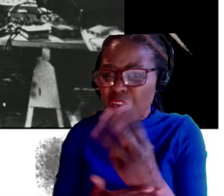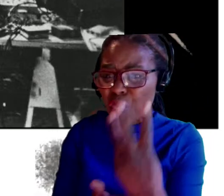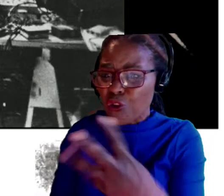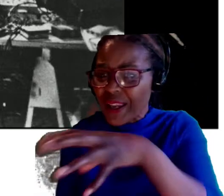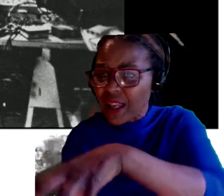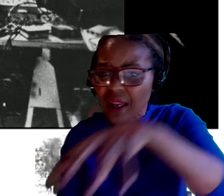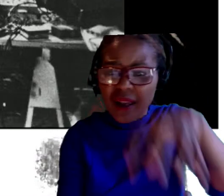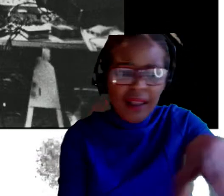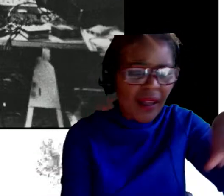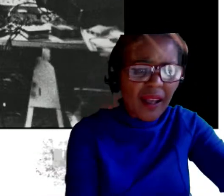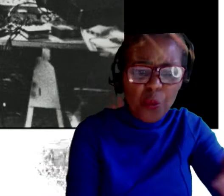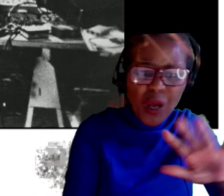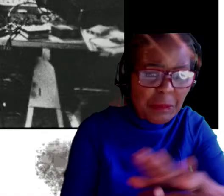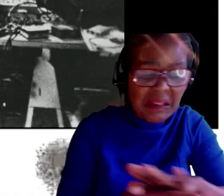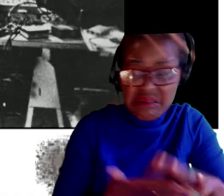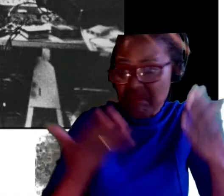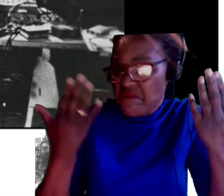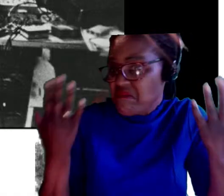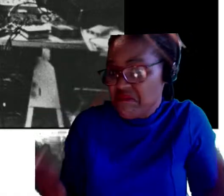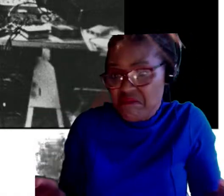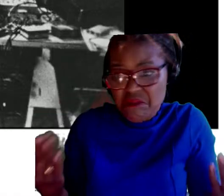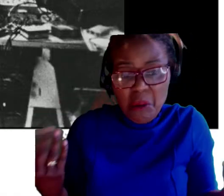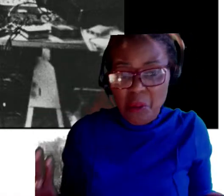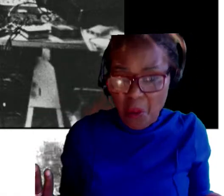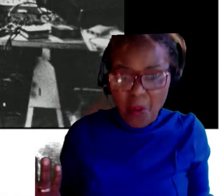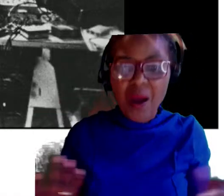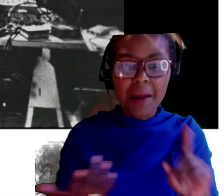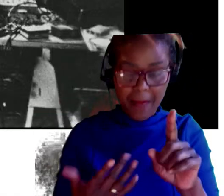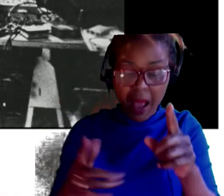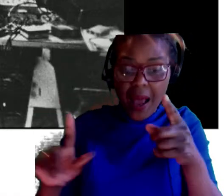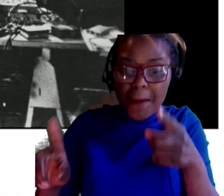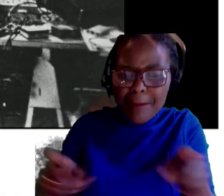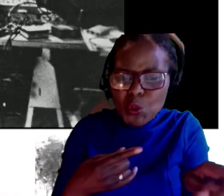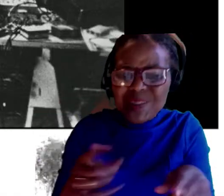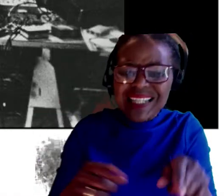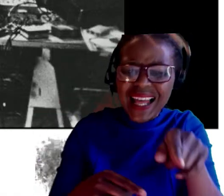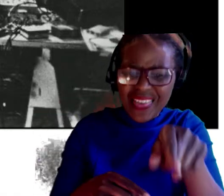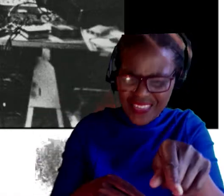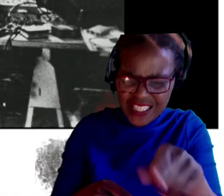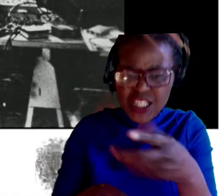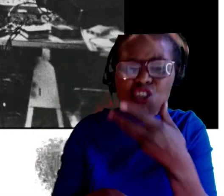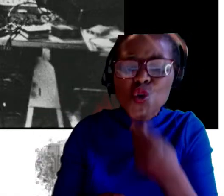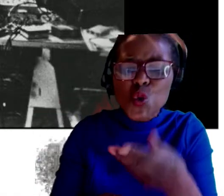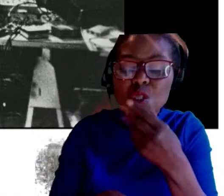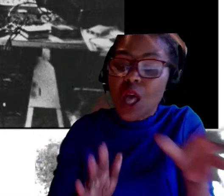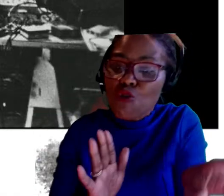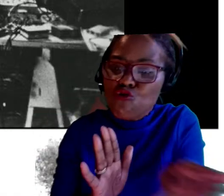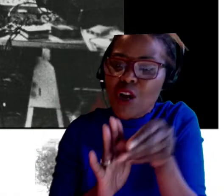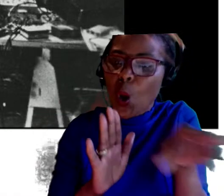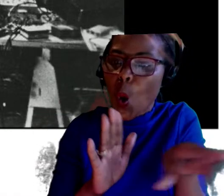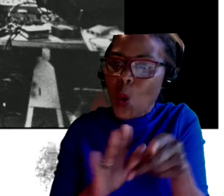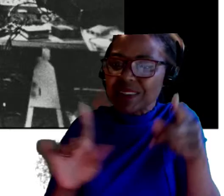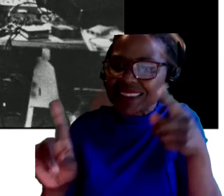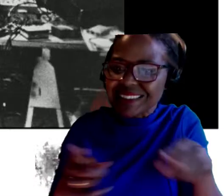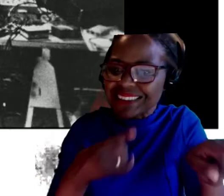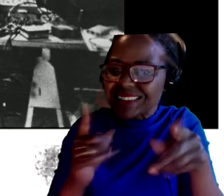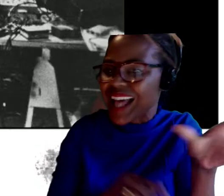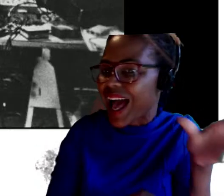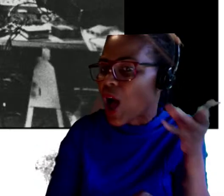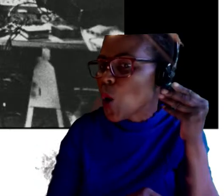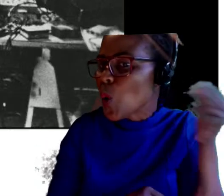the development of what's called musique concrète, a form that utilizes recorded sounds as material for